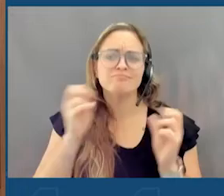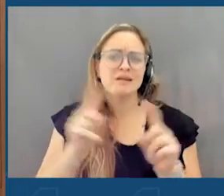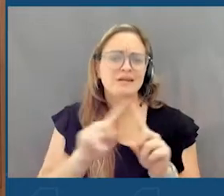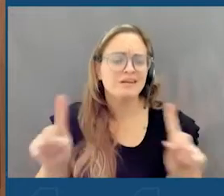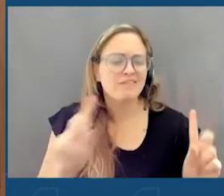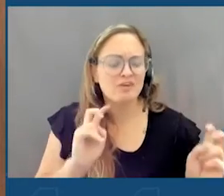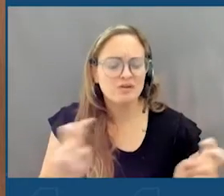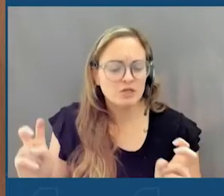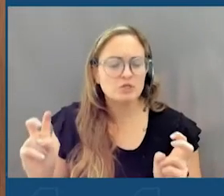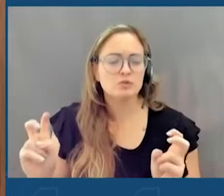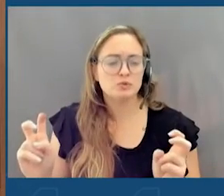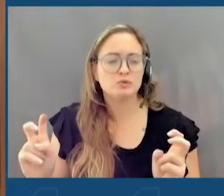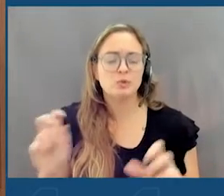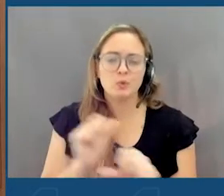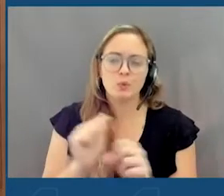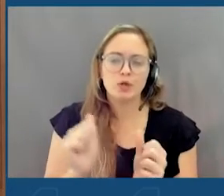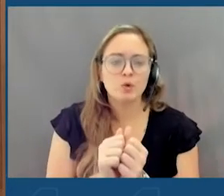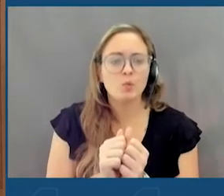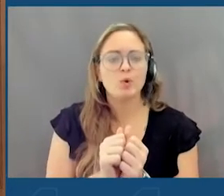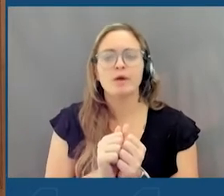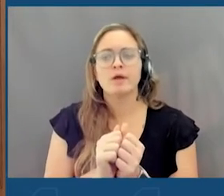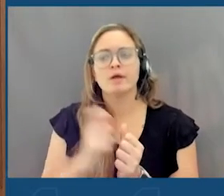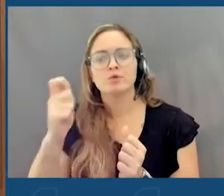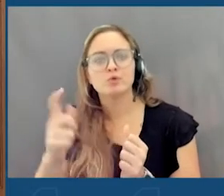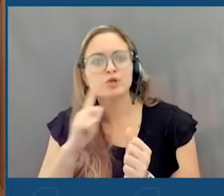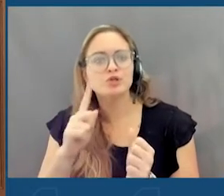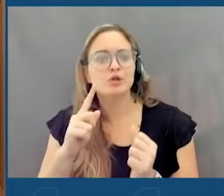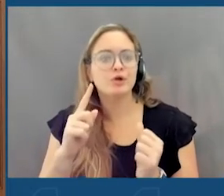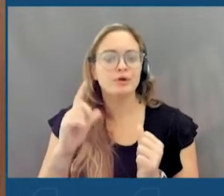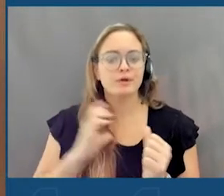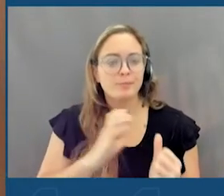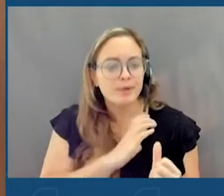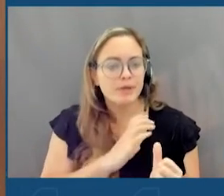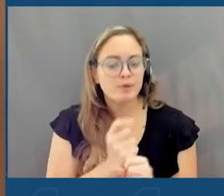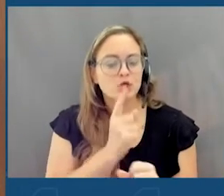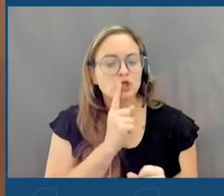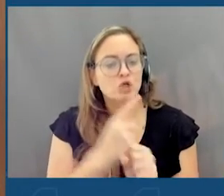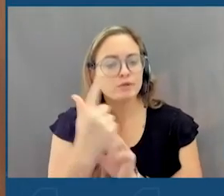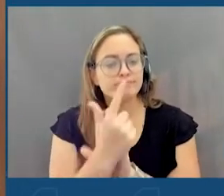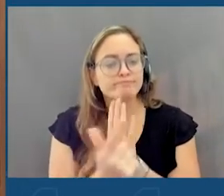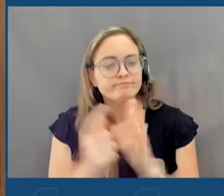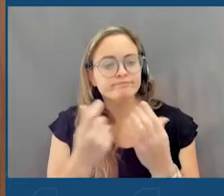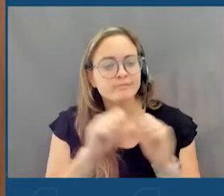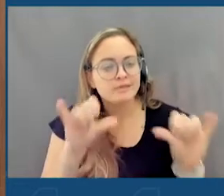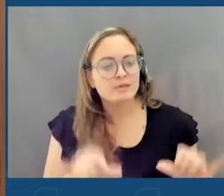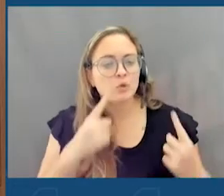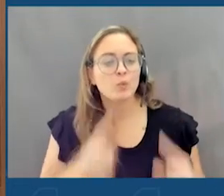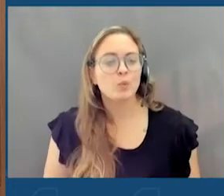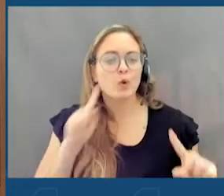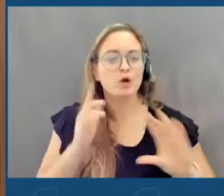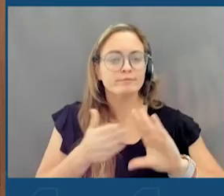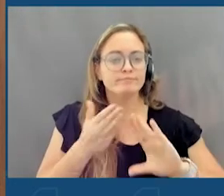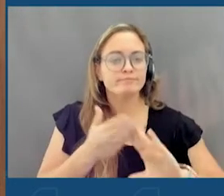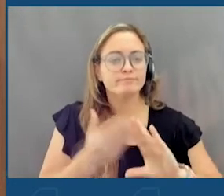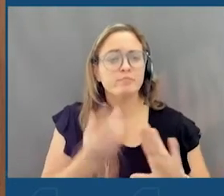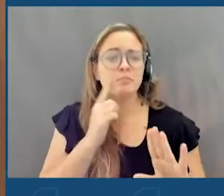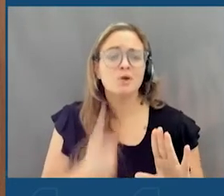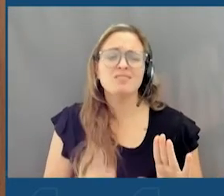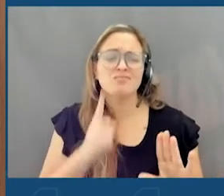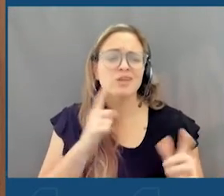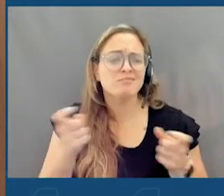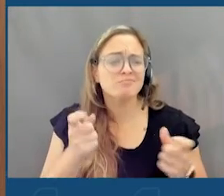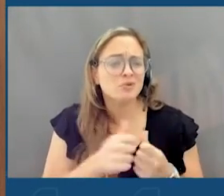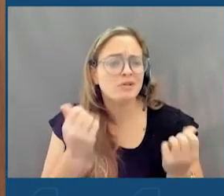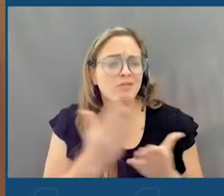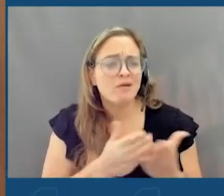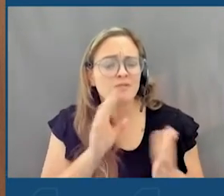as you know, working with the Judiciary Committee and making sure our justice system works, and now responsible for much of the purse strings of our state. It's a great